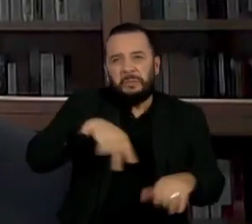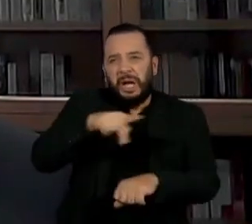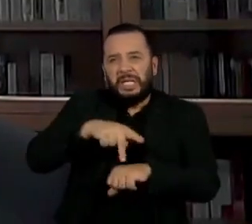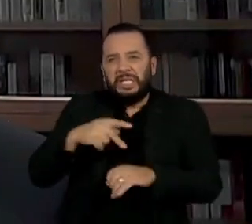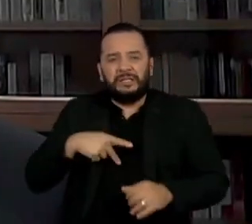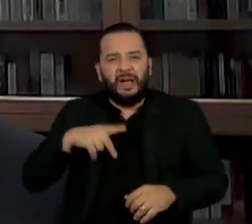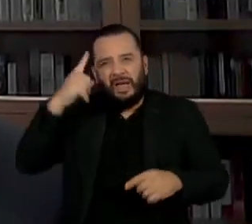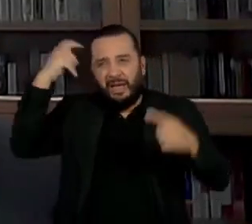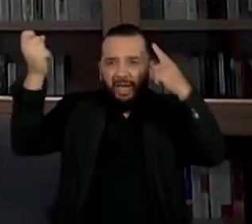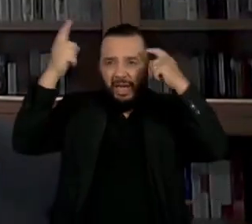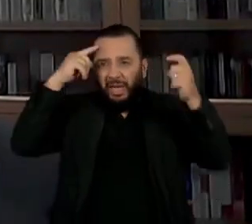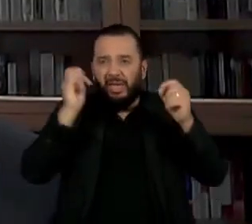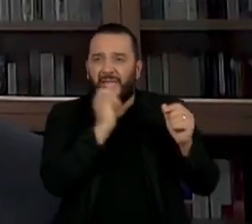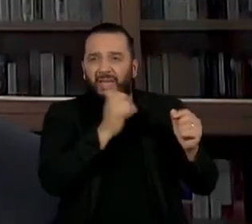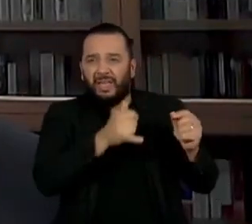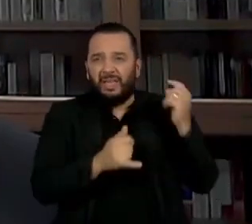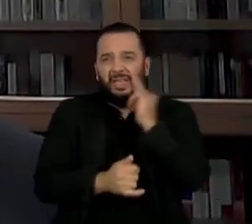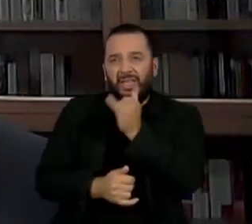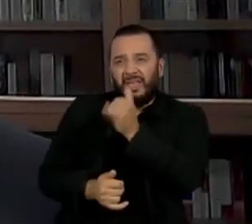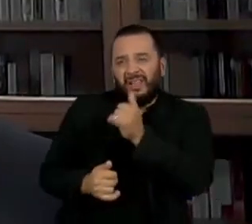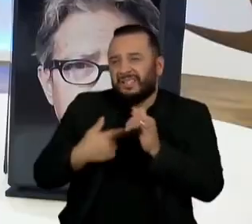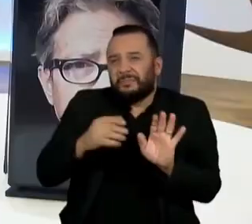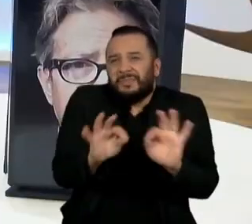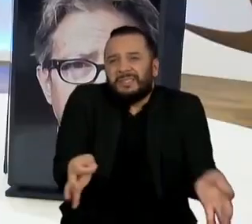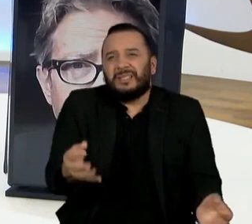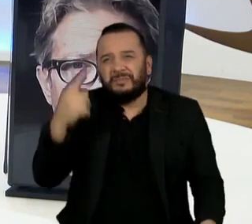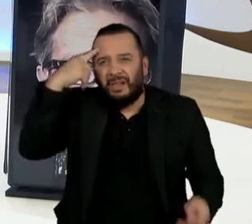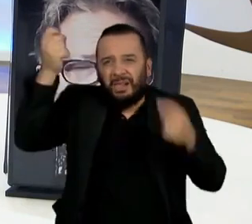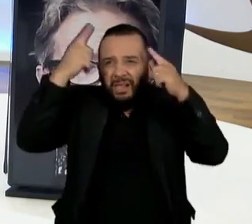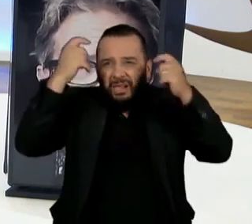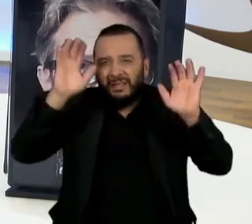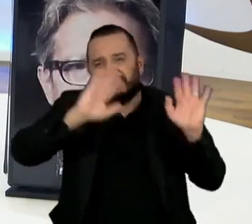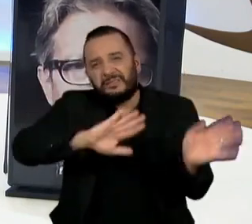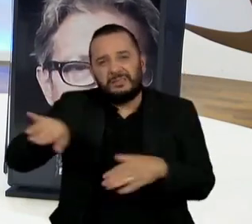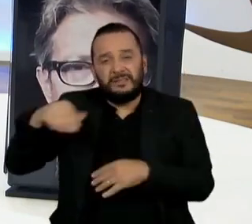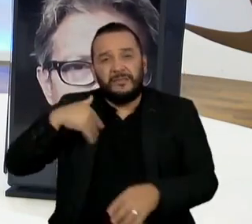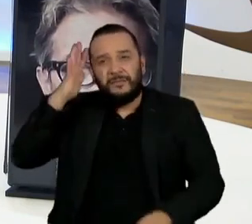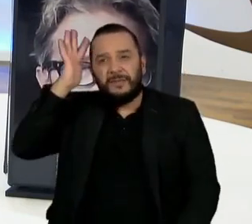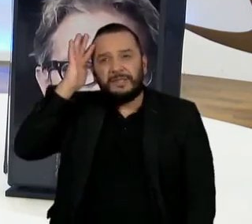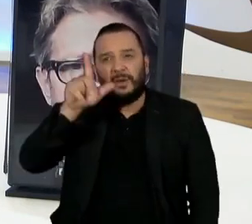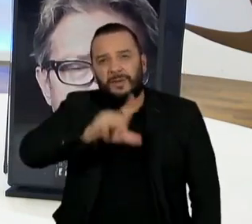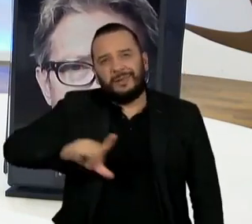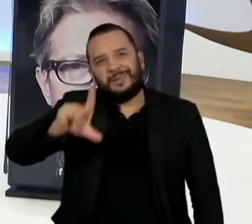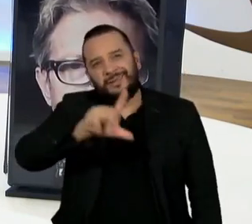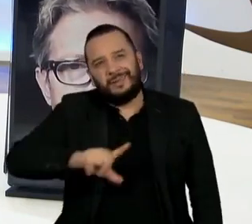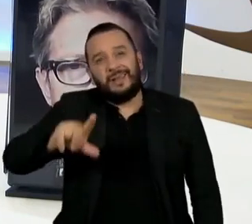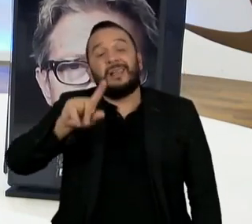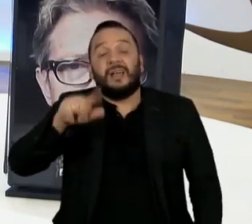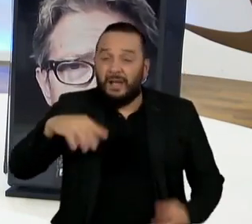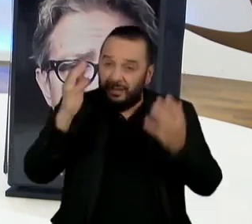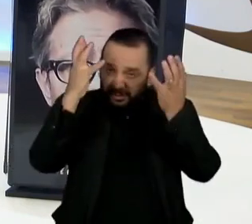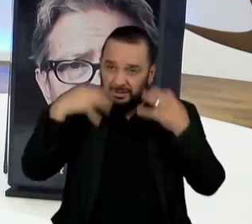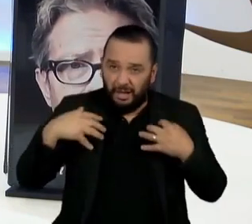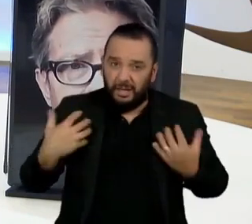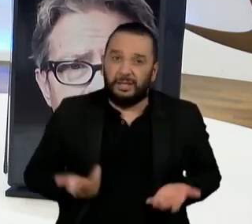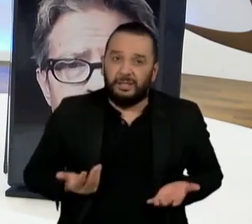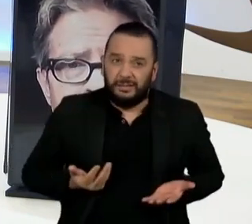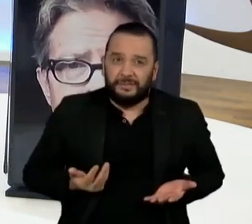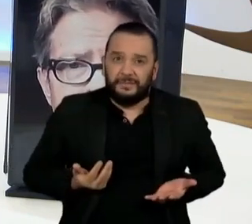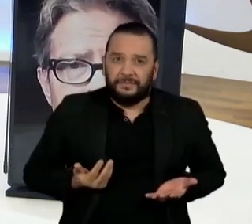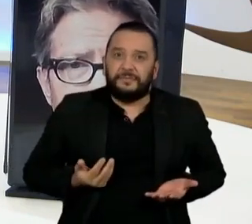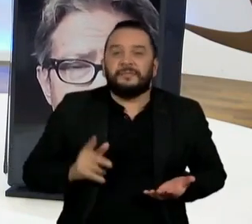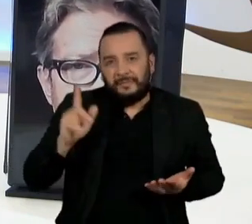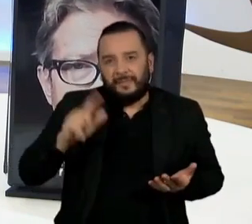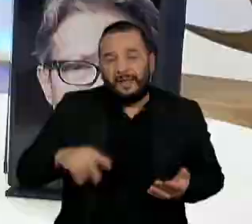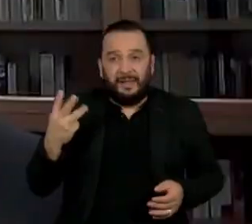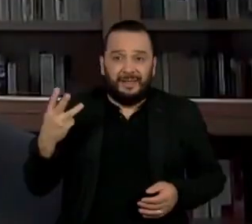These are simplistic narratives. And what literary fiction, serious fiction has come